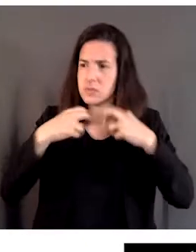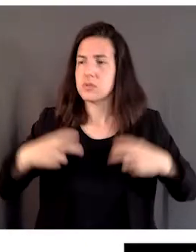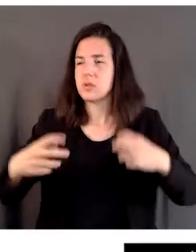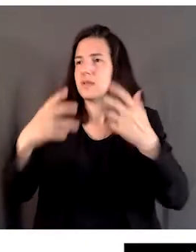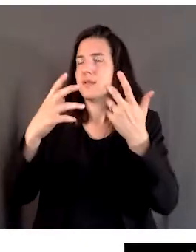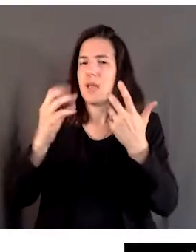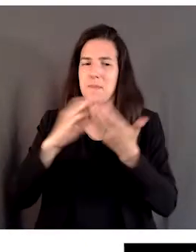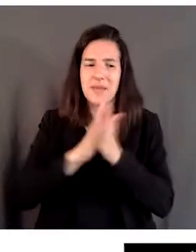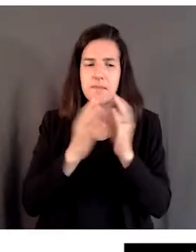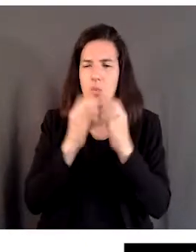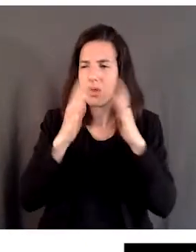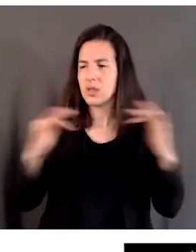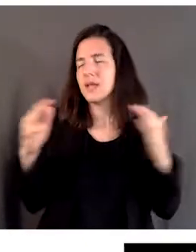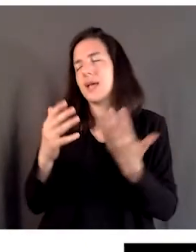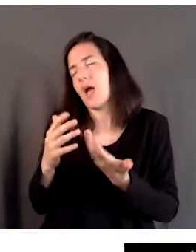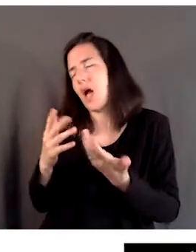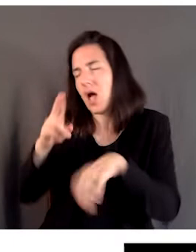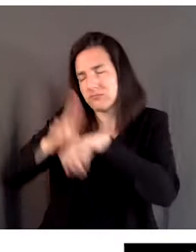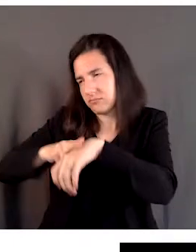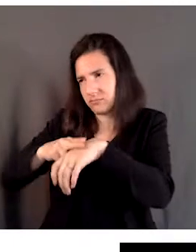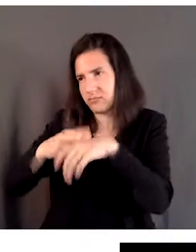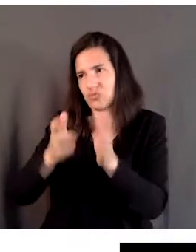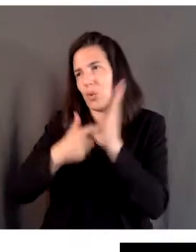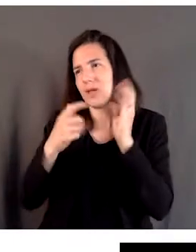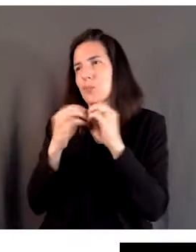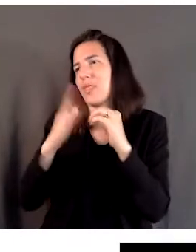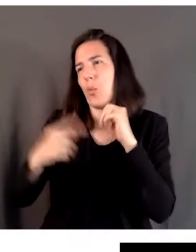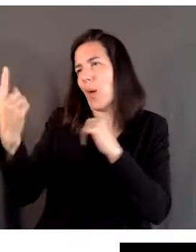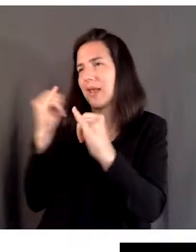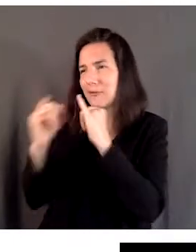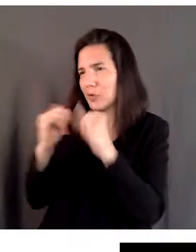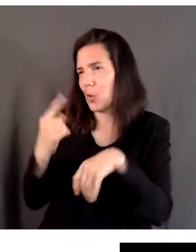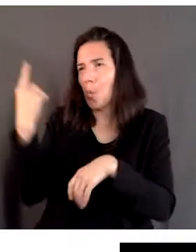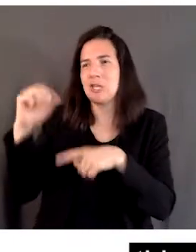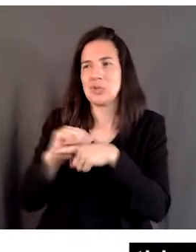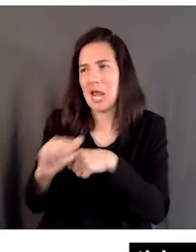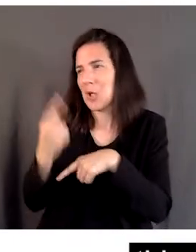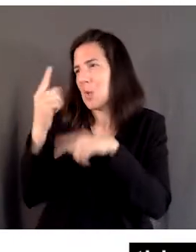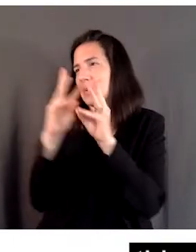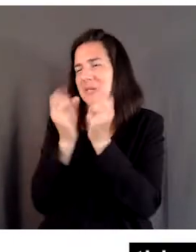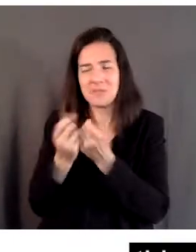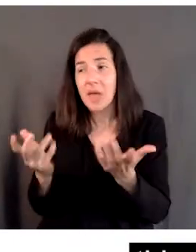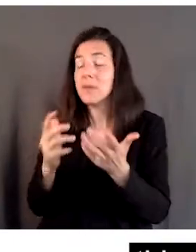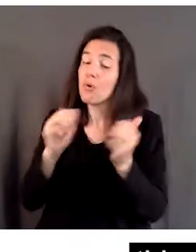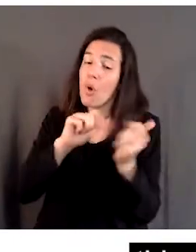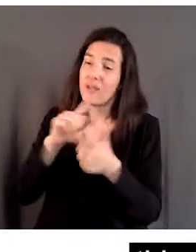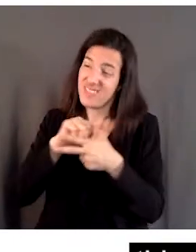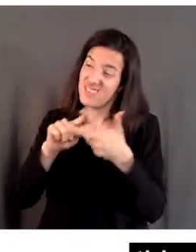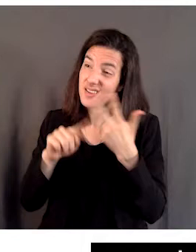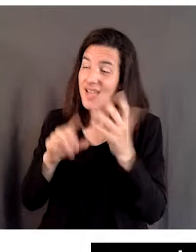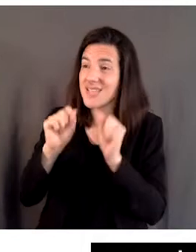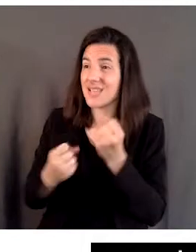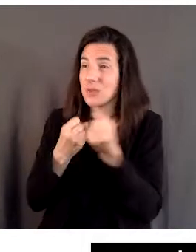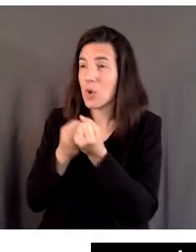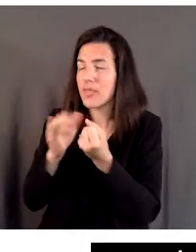one-time discussion or one interview or one anti-oppression training session, although all of those things together can be supportive, right? Or